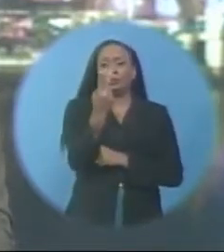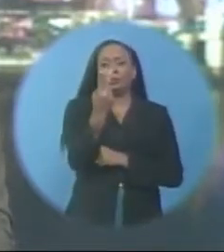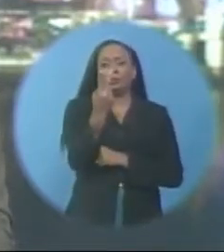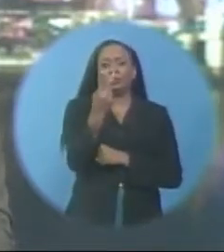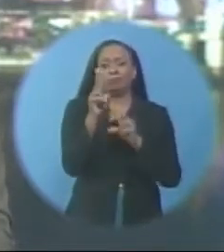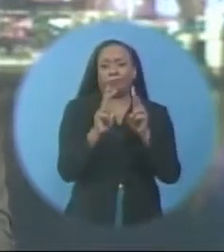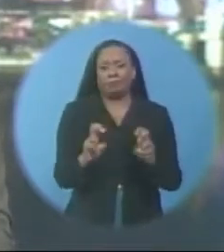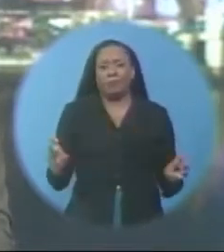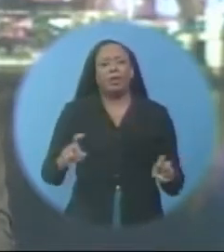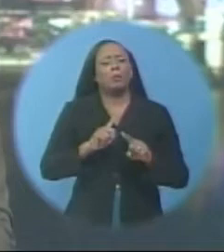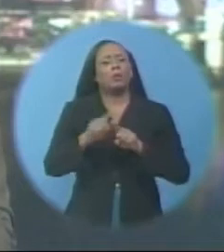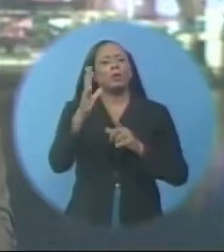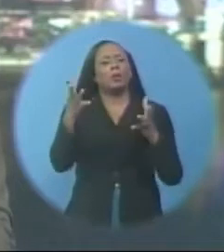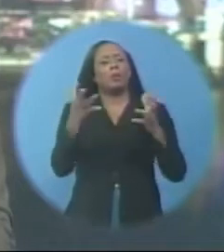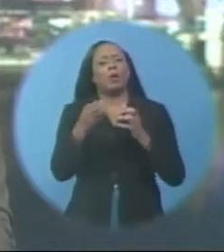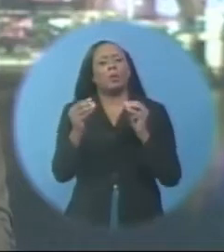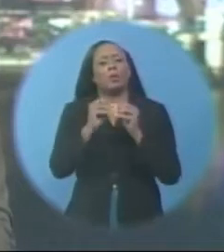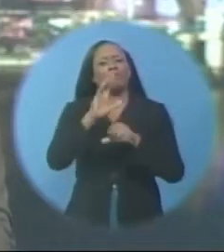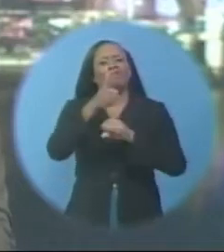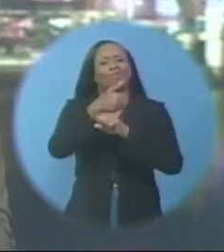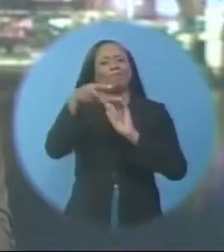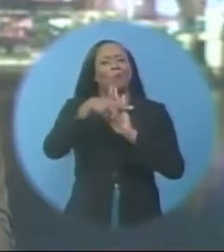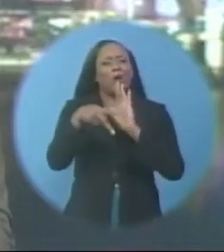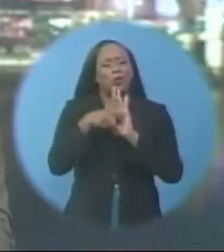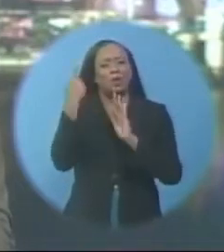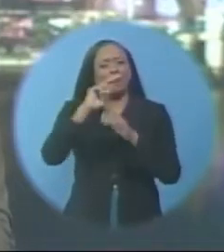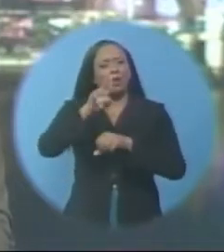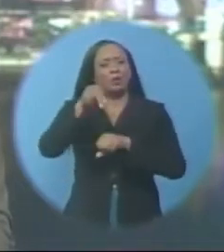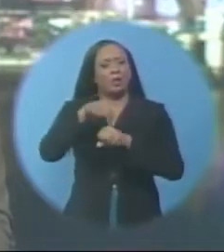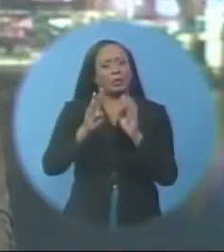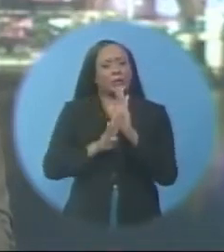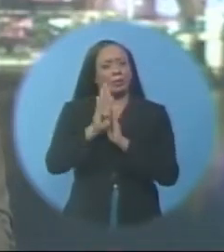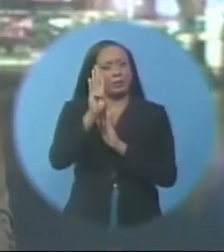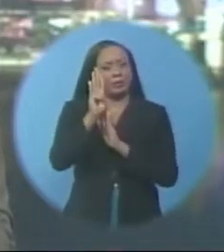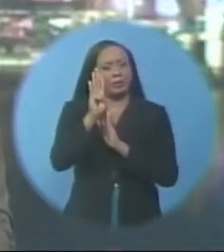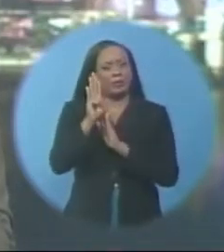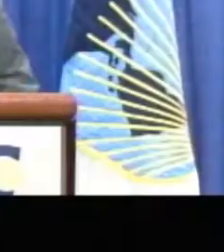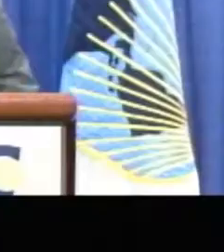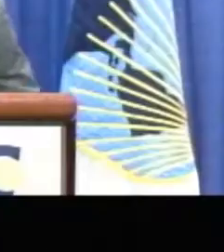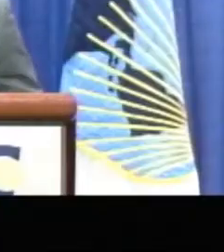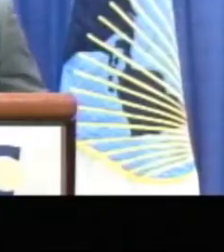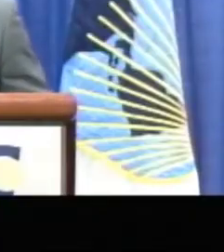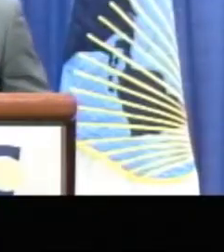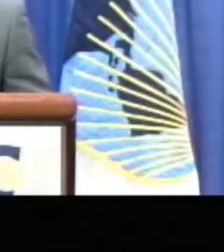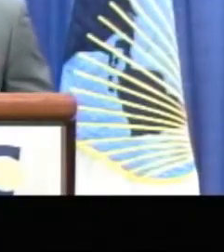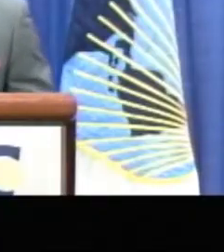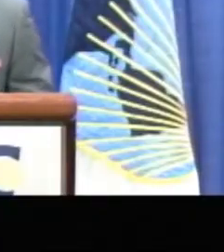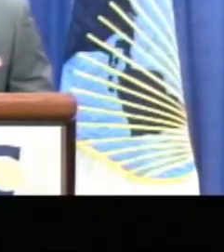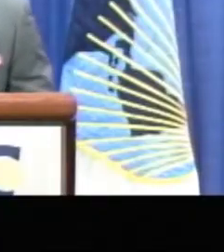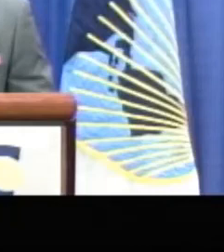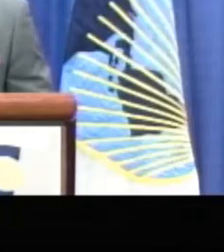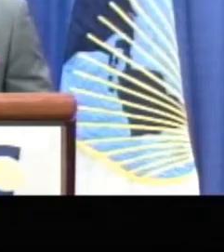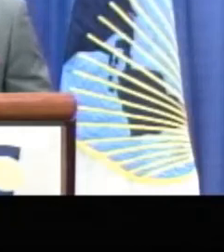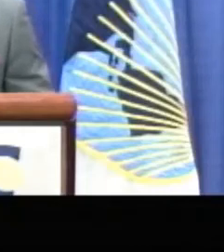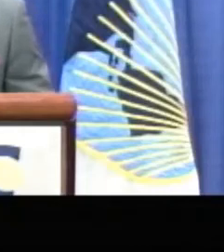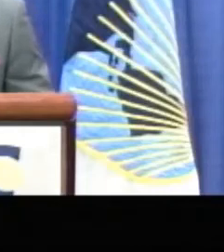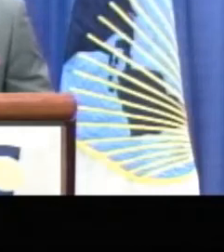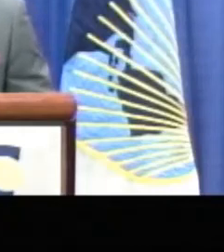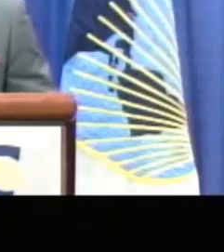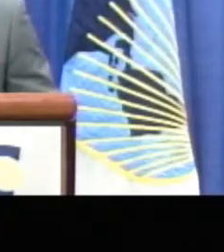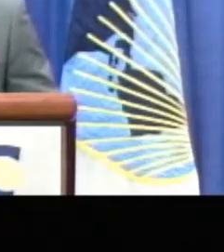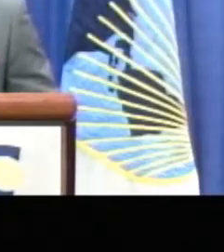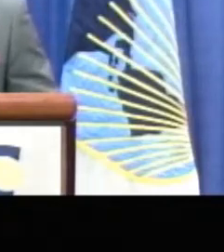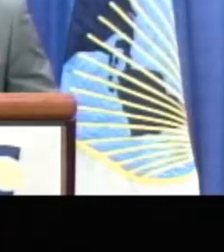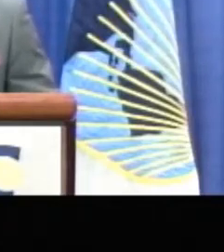will guide policy making and assist national development. It is of paramount importance that the conduct of surveys